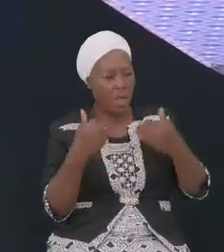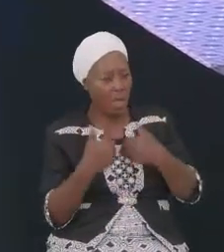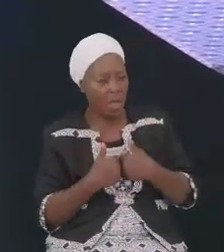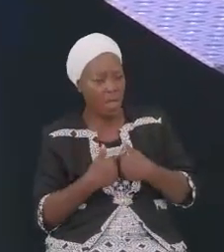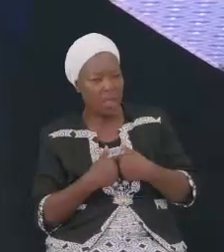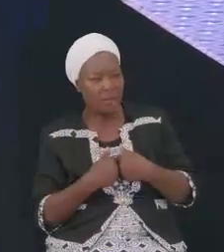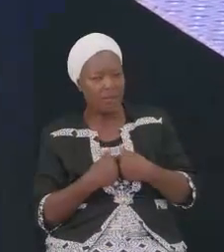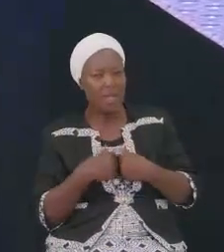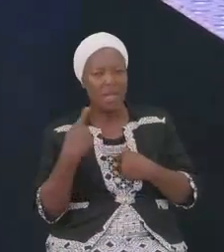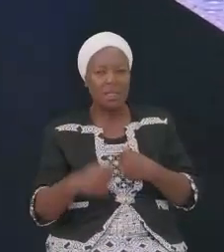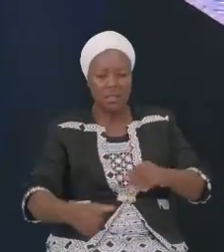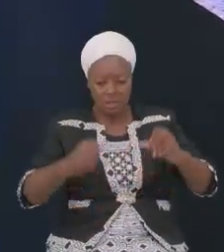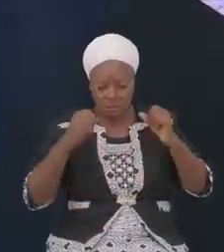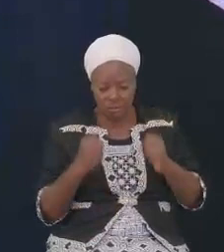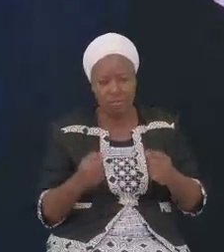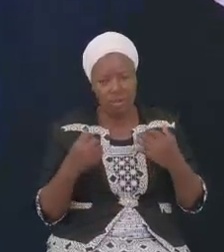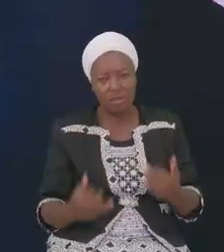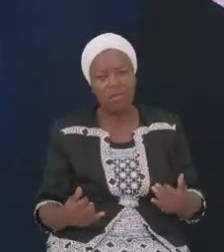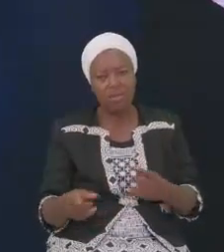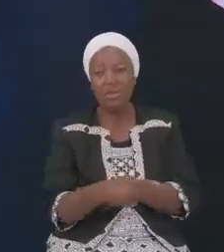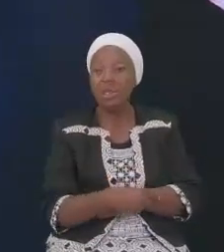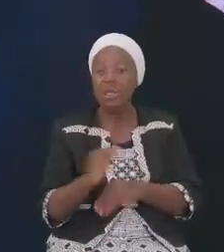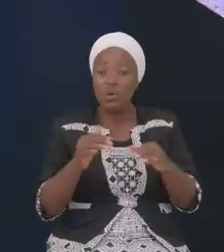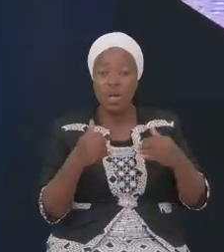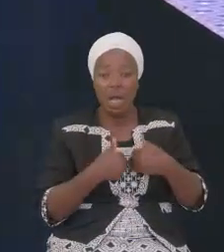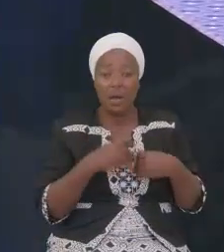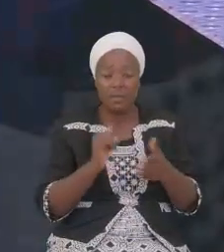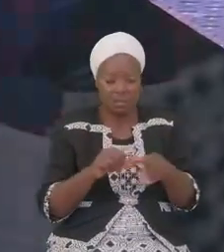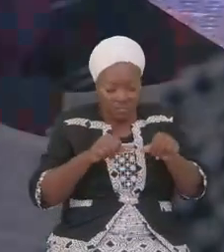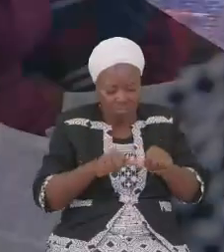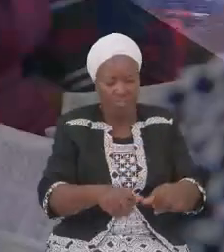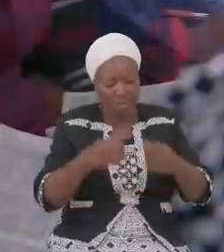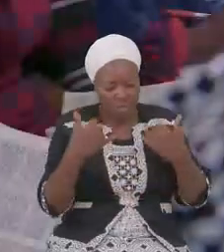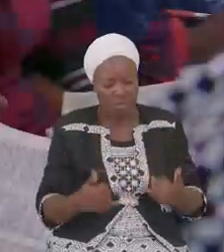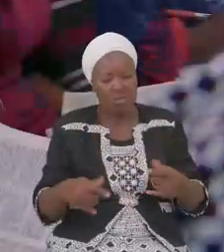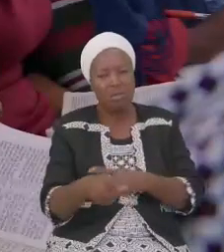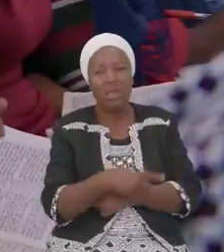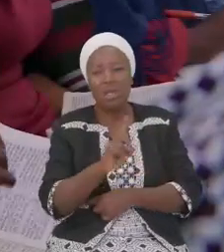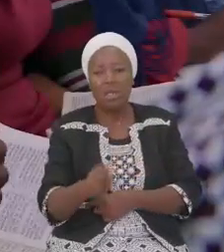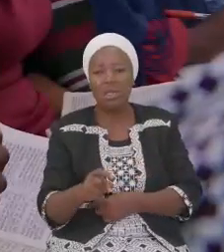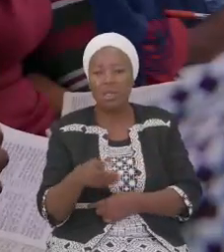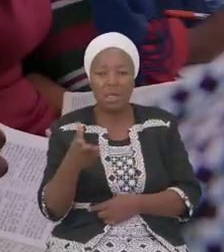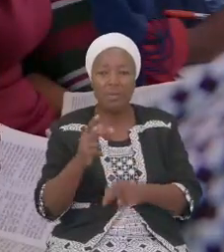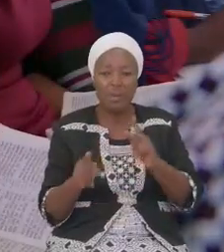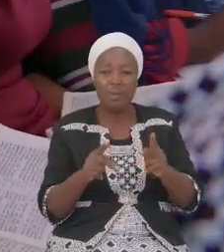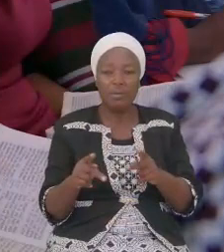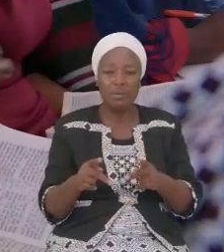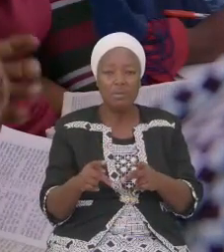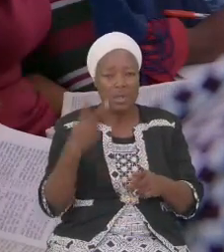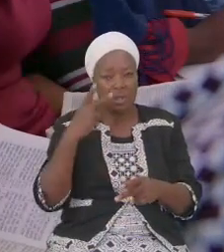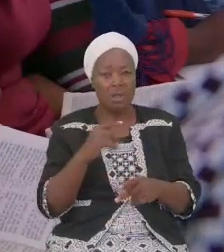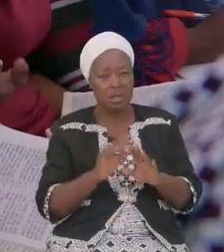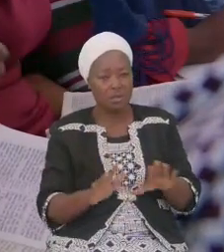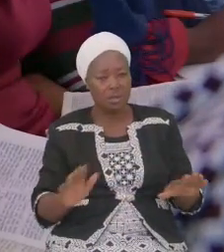the stability today? Do we have the steadfastness today? There are people, look at our